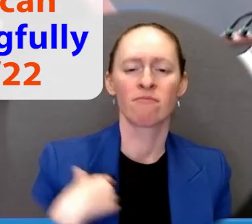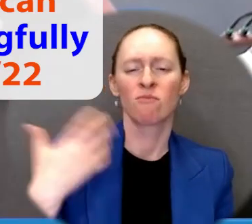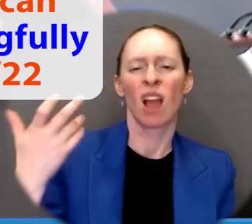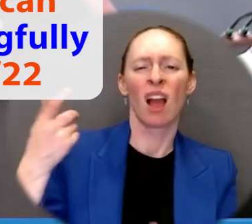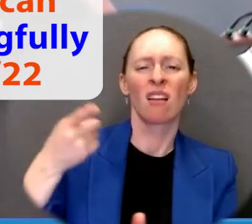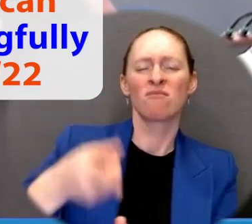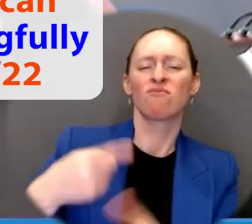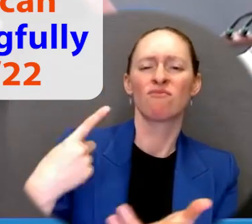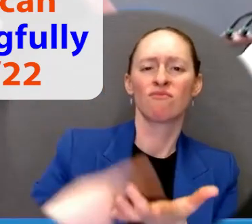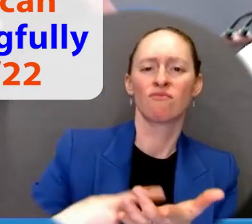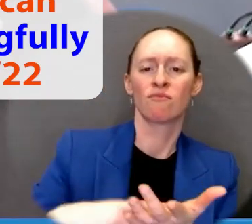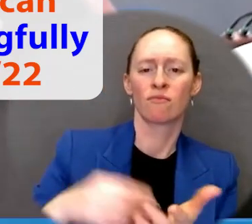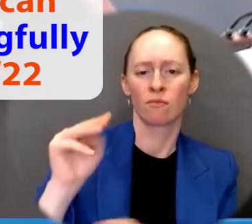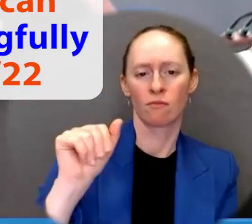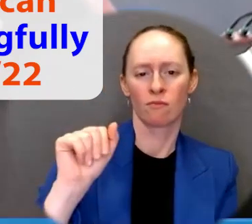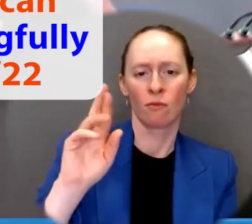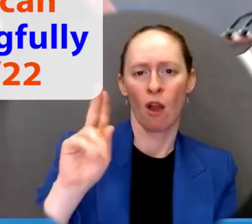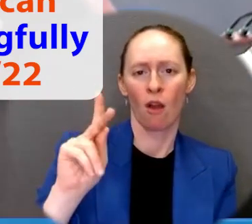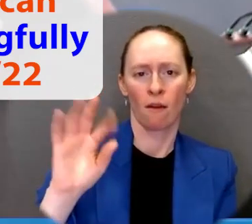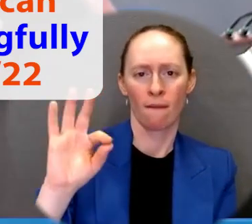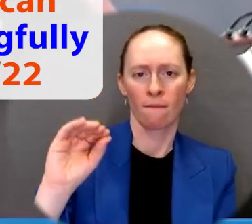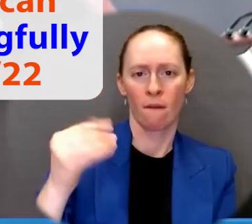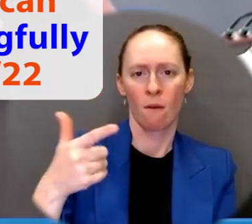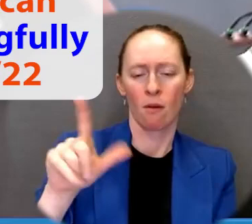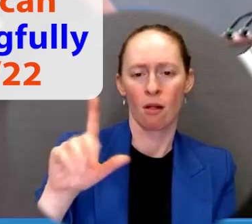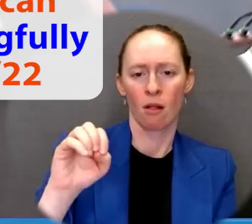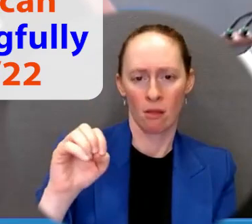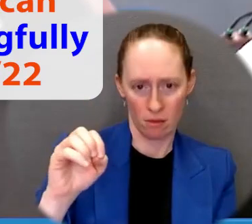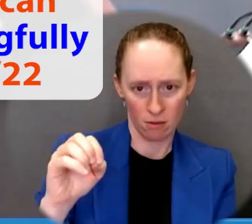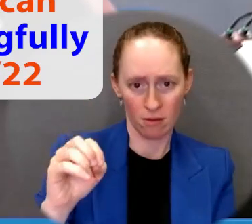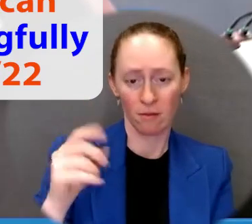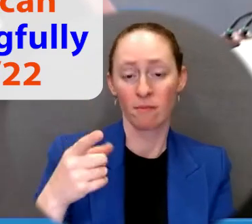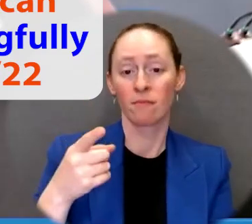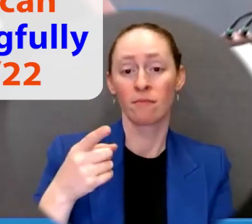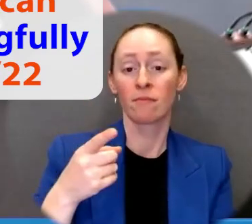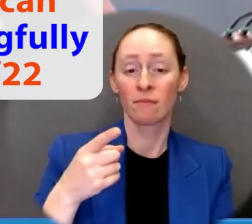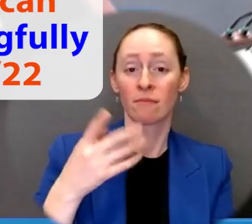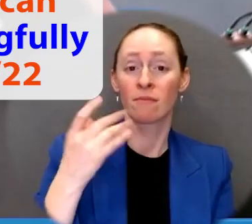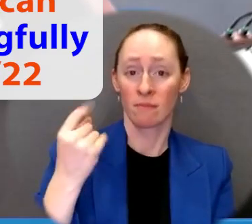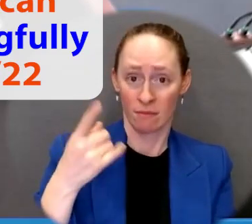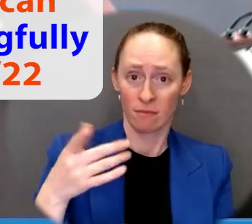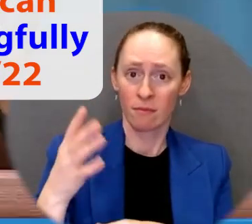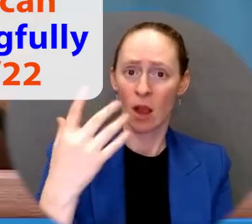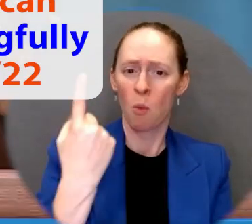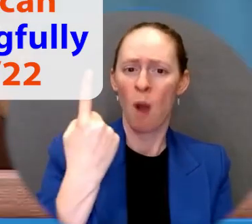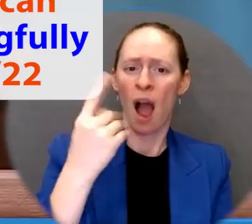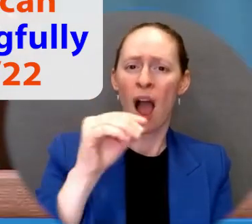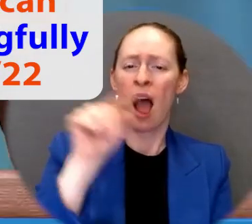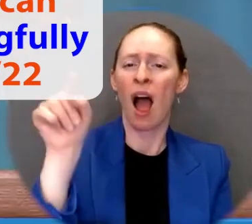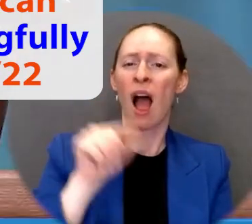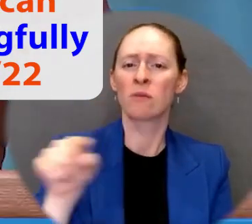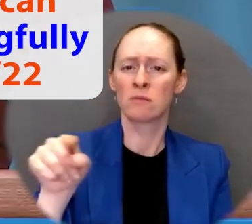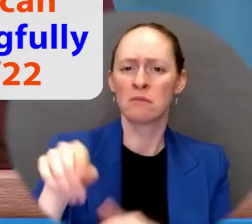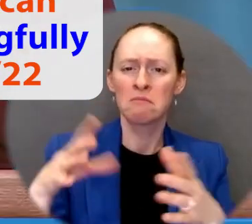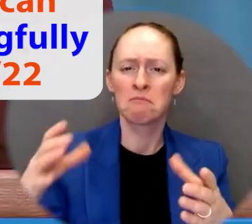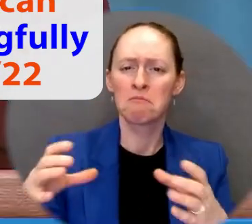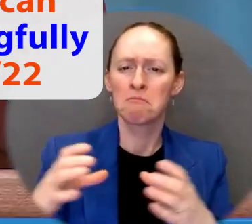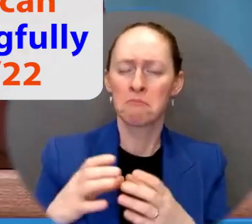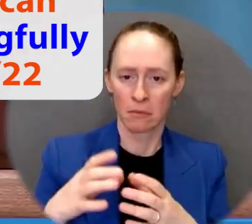sentence for less than an ounce of pot. Did you say he's been wrongfully detained? There's some lawmakers who want to classify it that way. Again, I can't speak